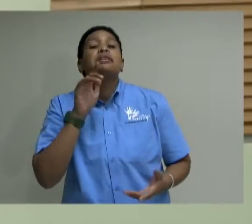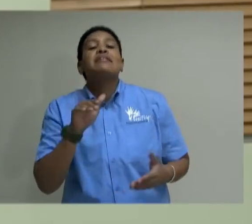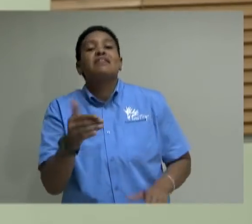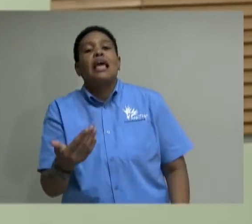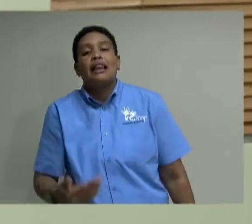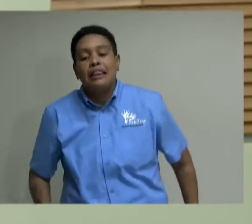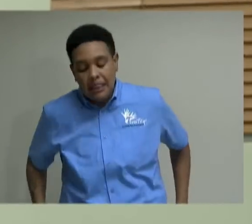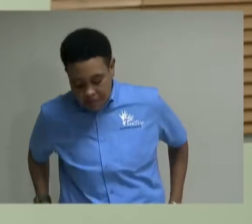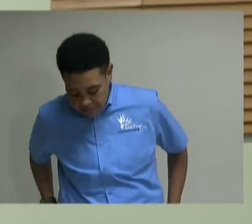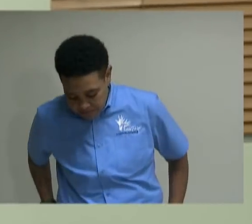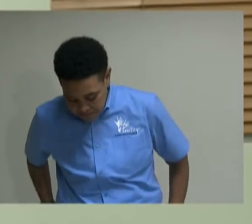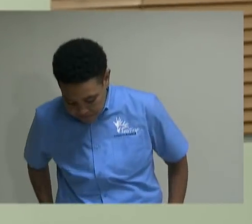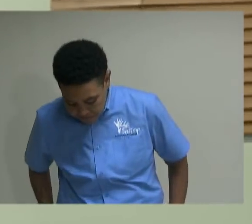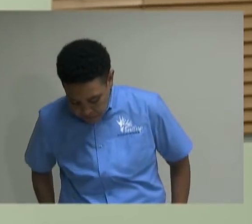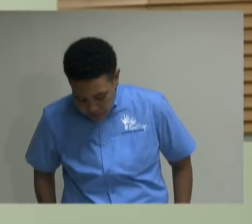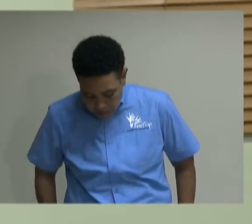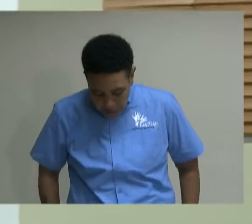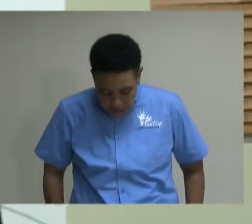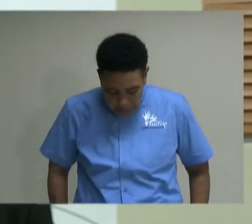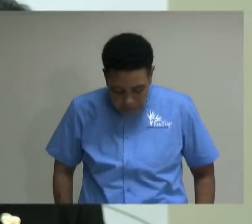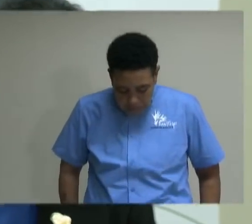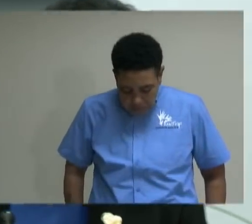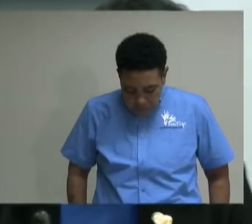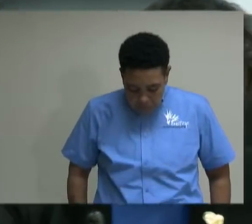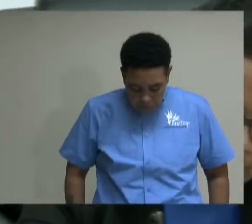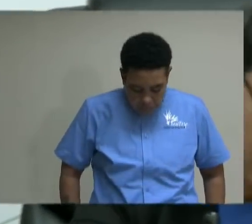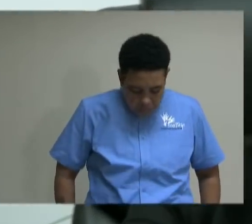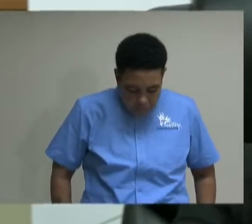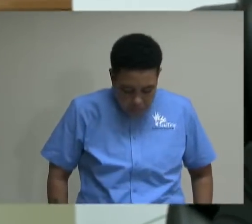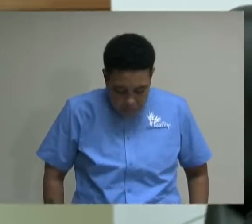deaths. Yeah, just to add to that, though, that